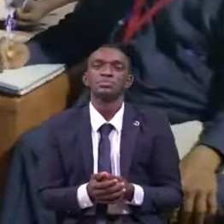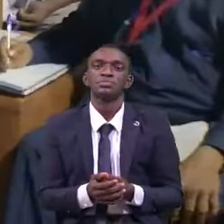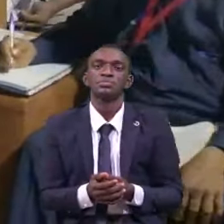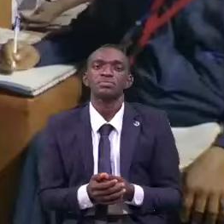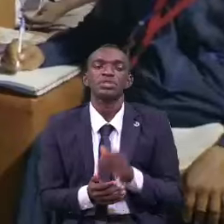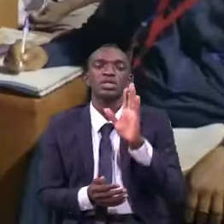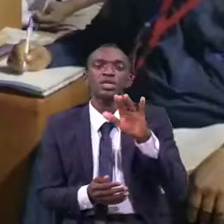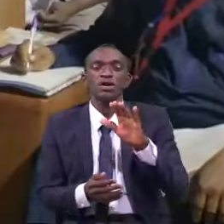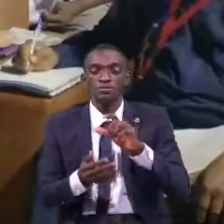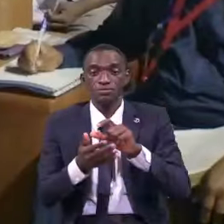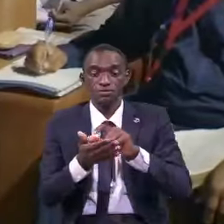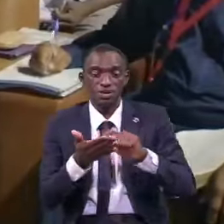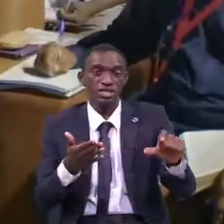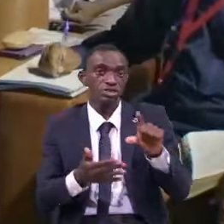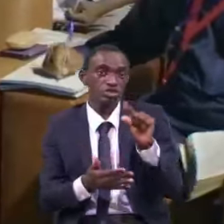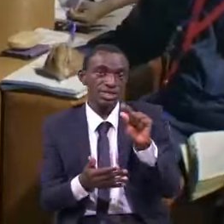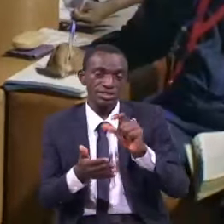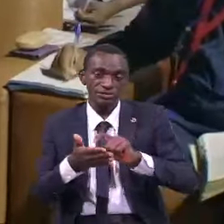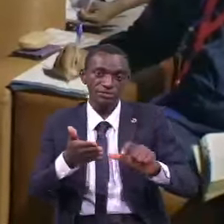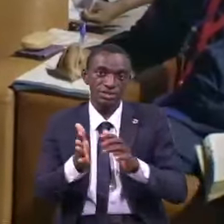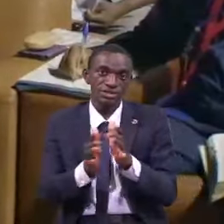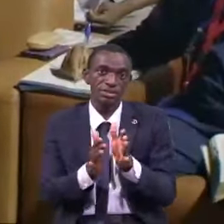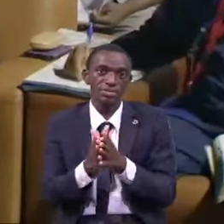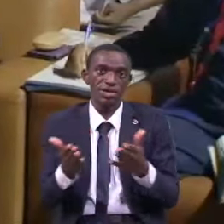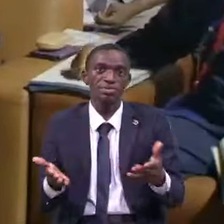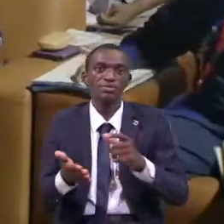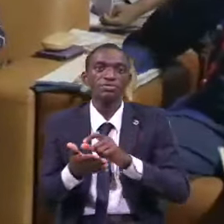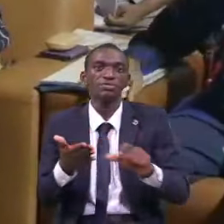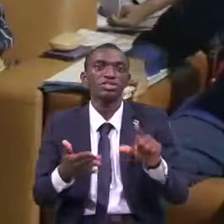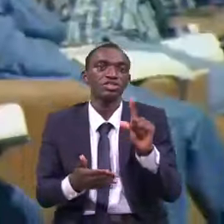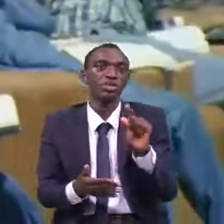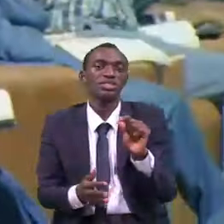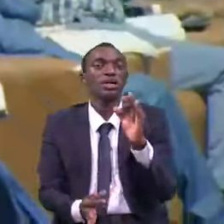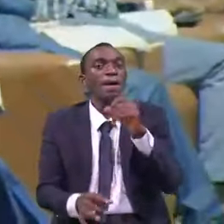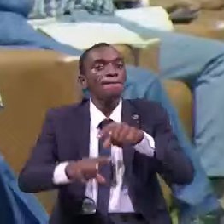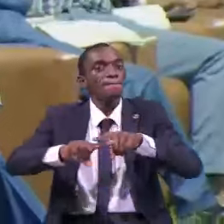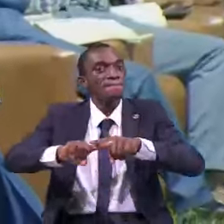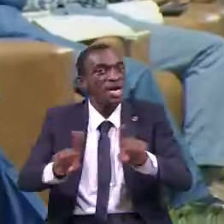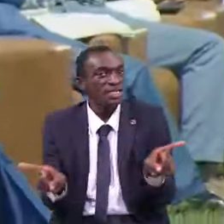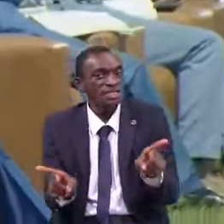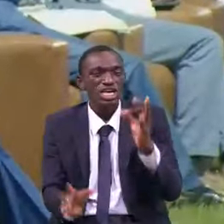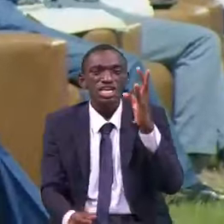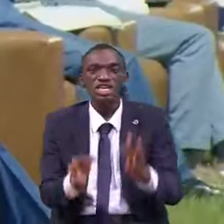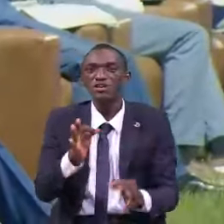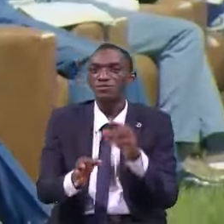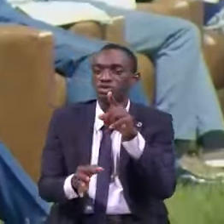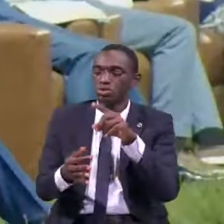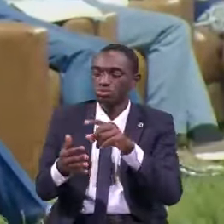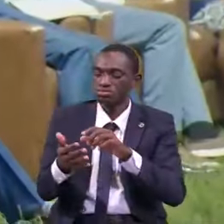Look at verse 20. But if you refuse and rebel.